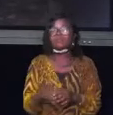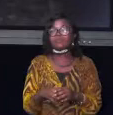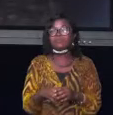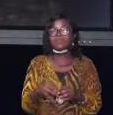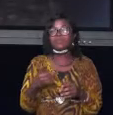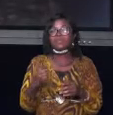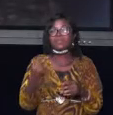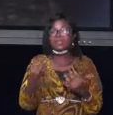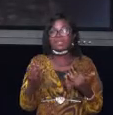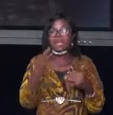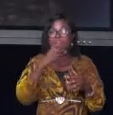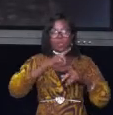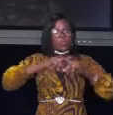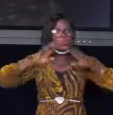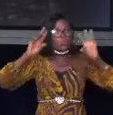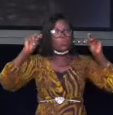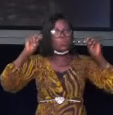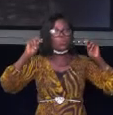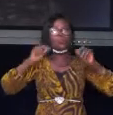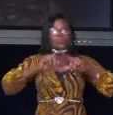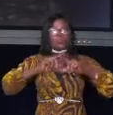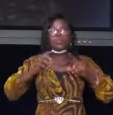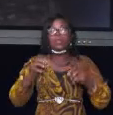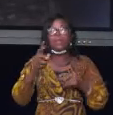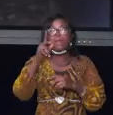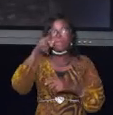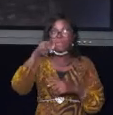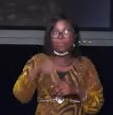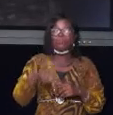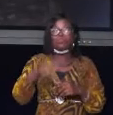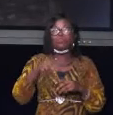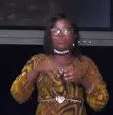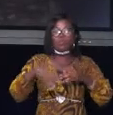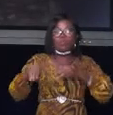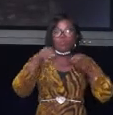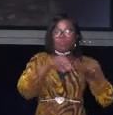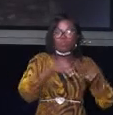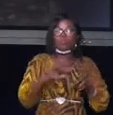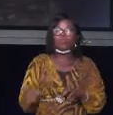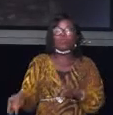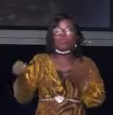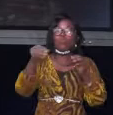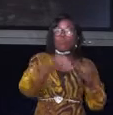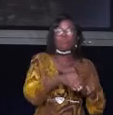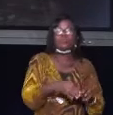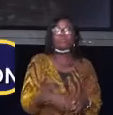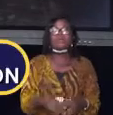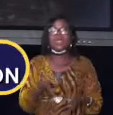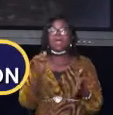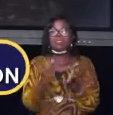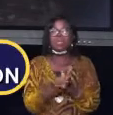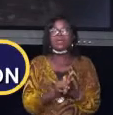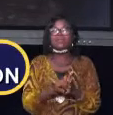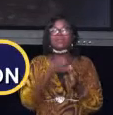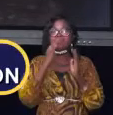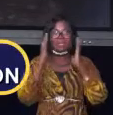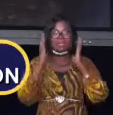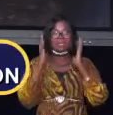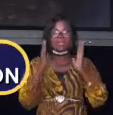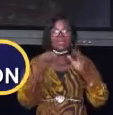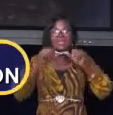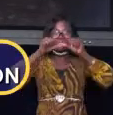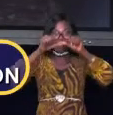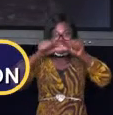put. There are no changes at all. Put, put, put. So that